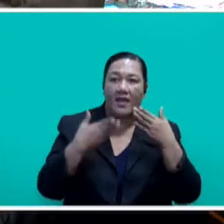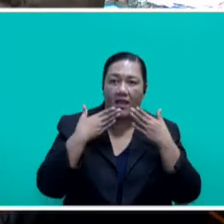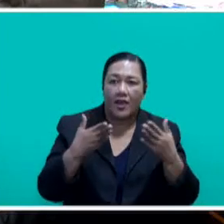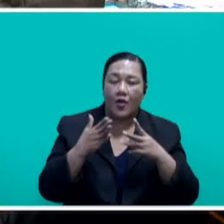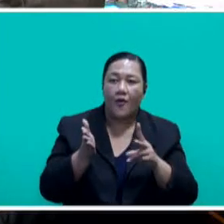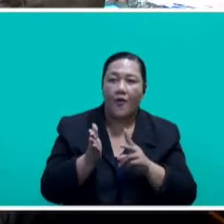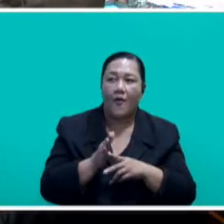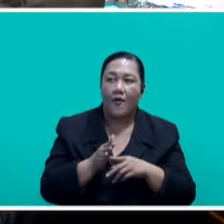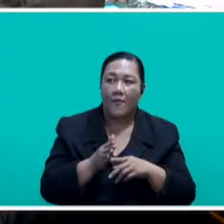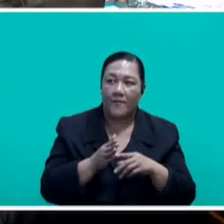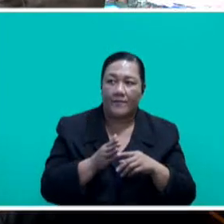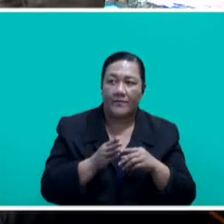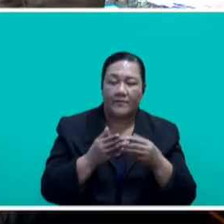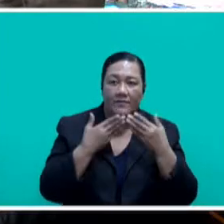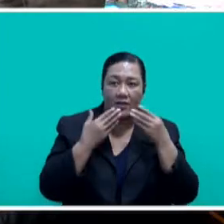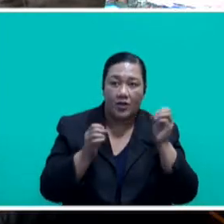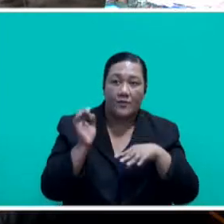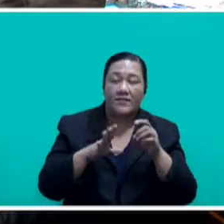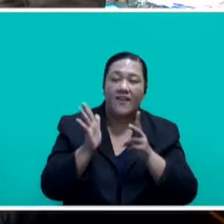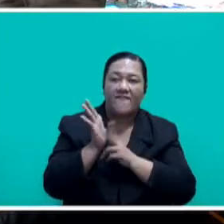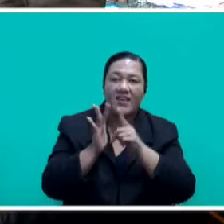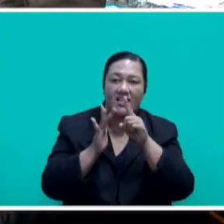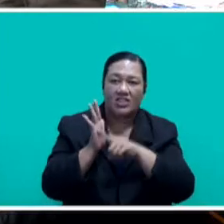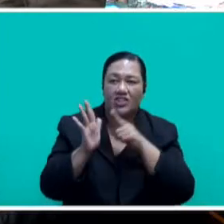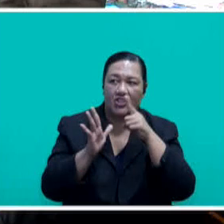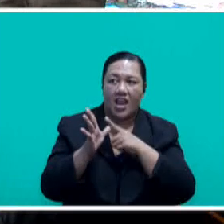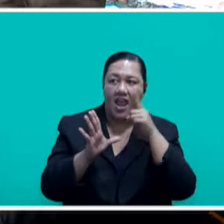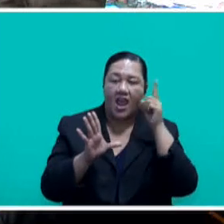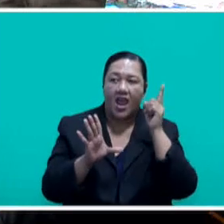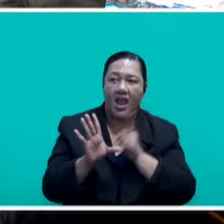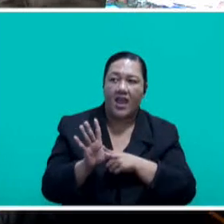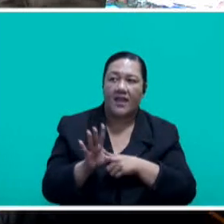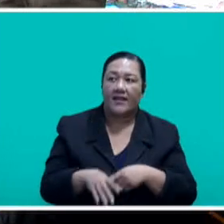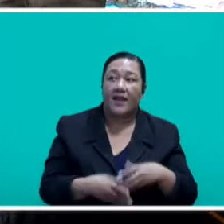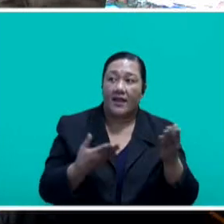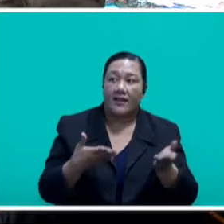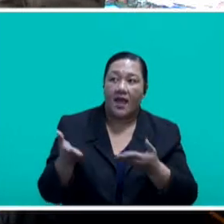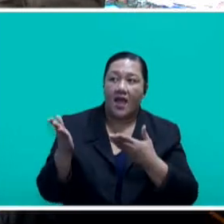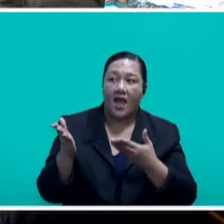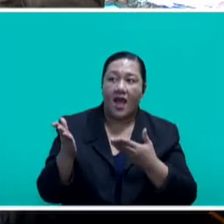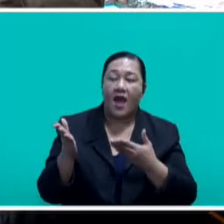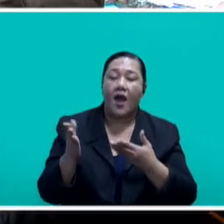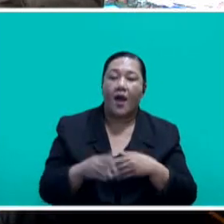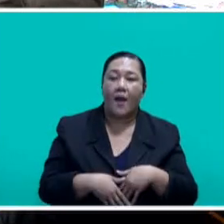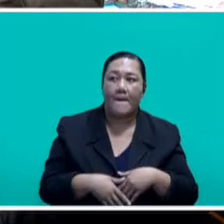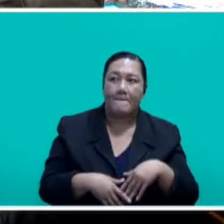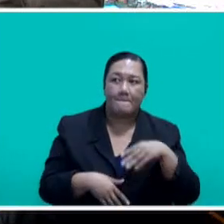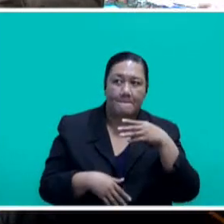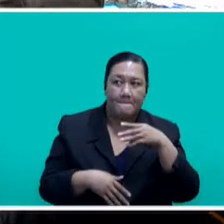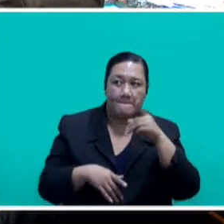I now call upon the Minister for Multi-Ethnic Affairs and Sugar Industry,